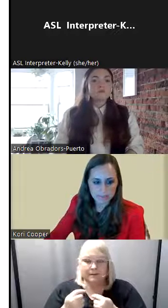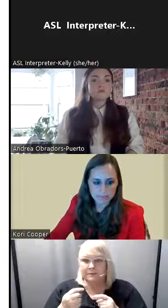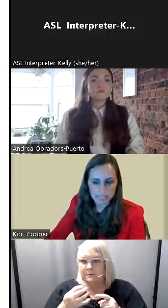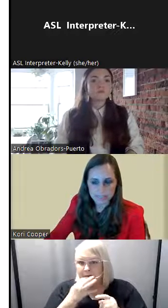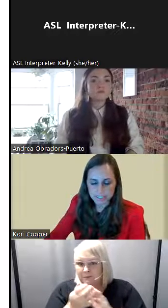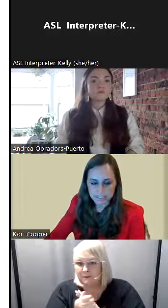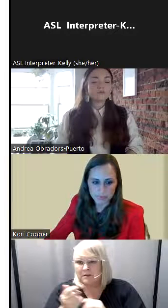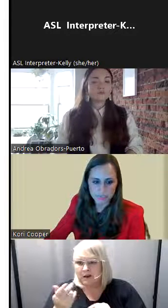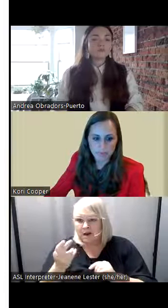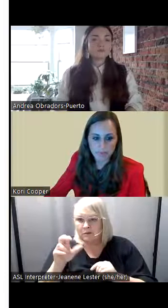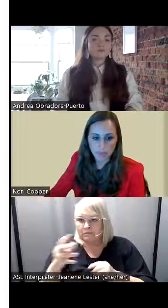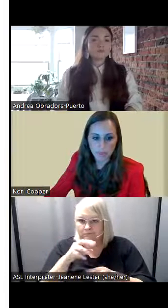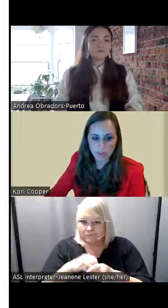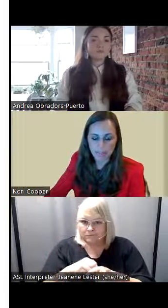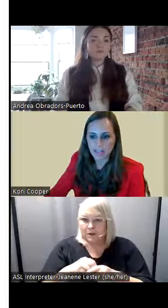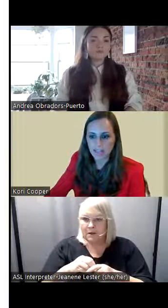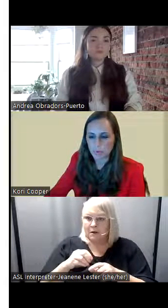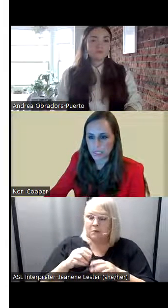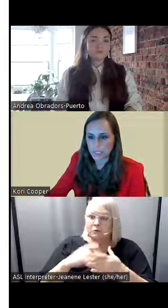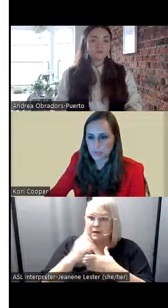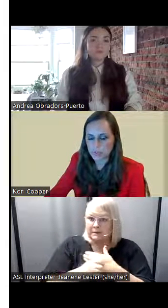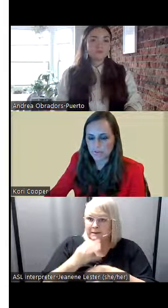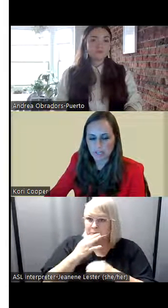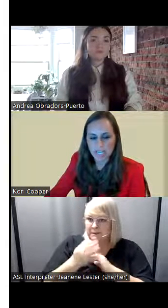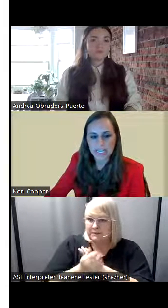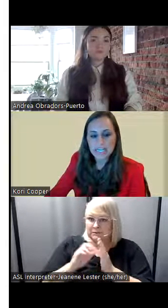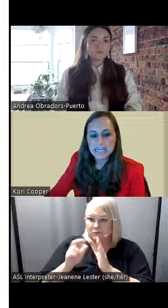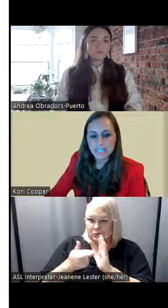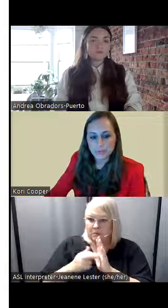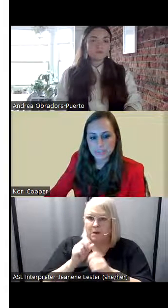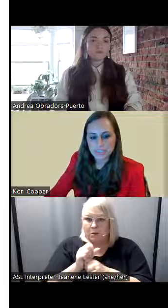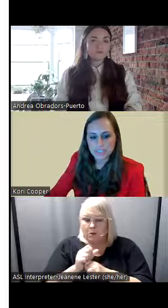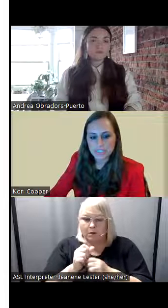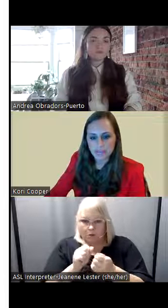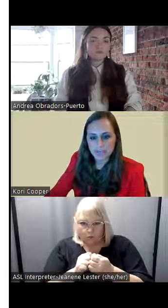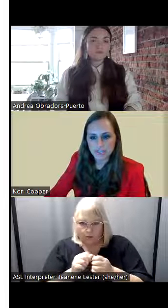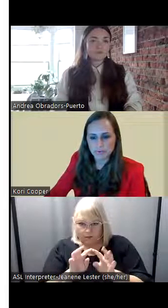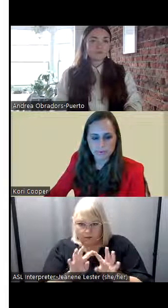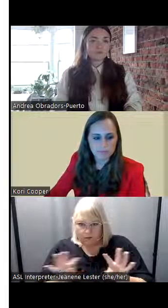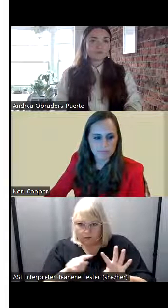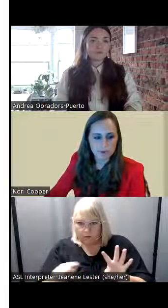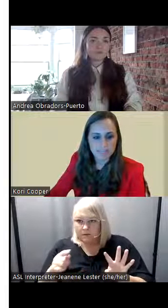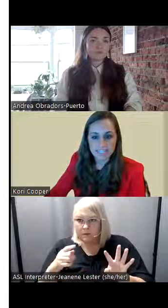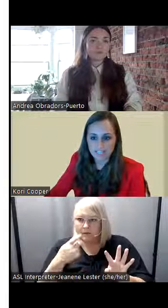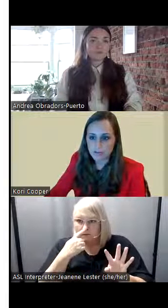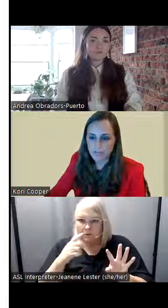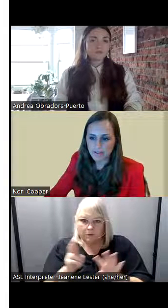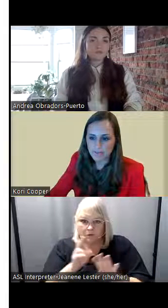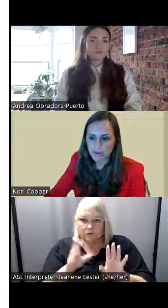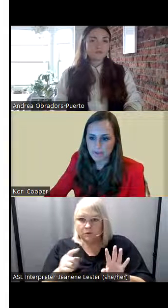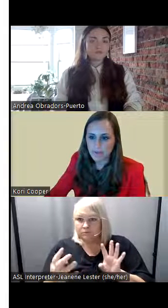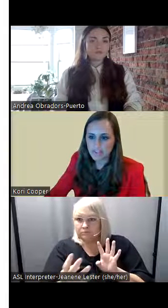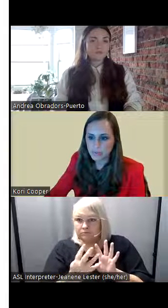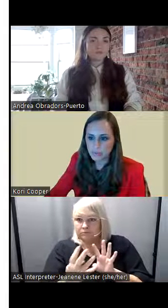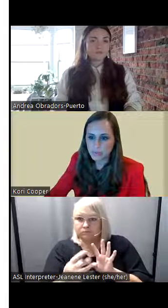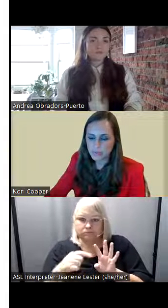project management expertise, which I'm the role on that. And then we're working closely with frontline users, collaborating to improve both the technical